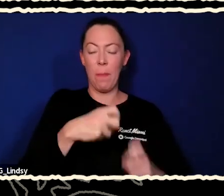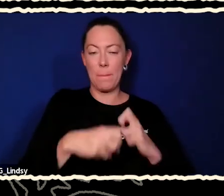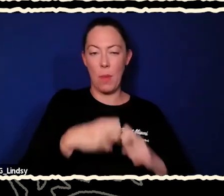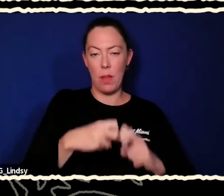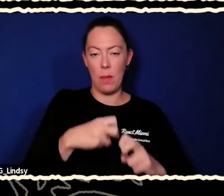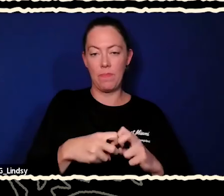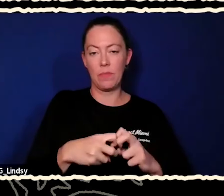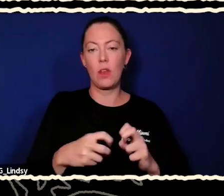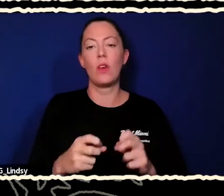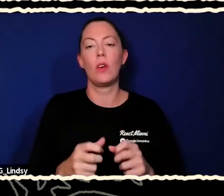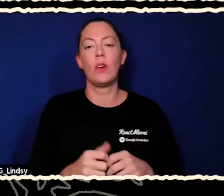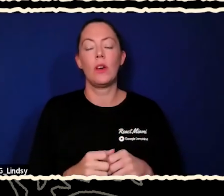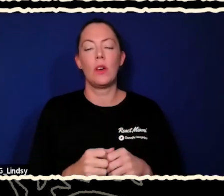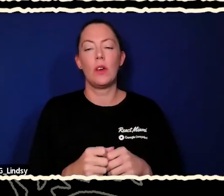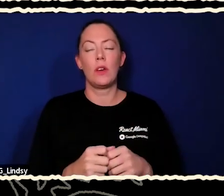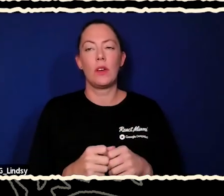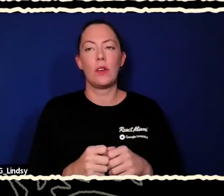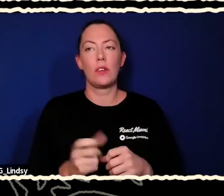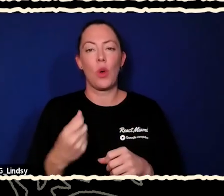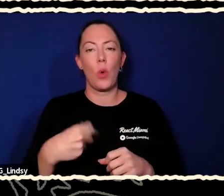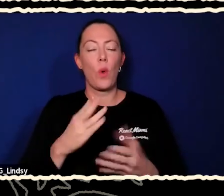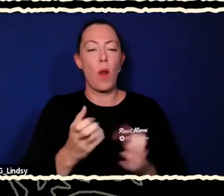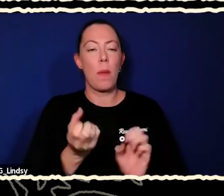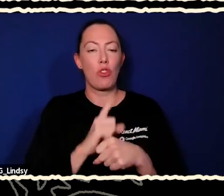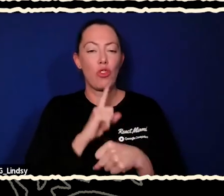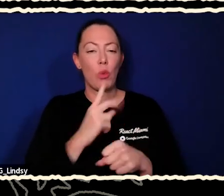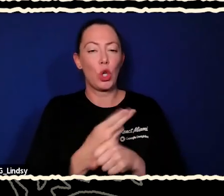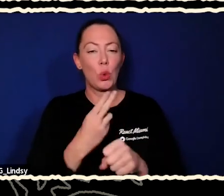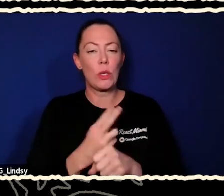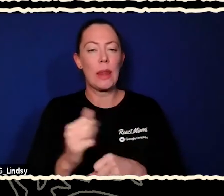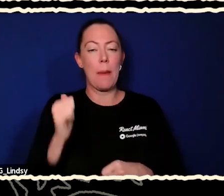using the backend contract directly.